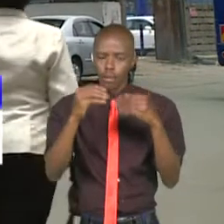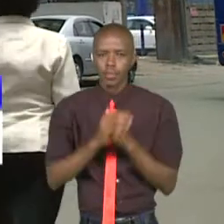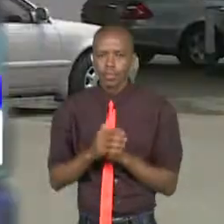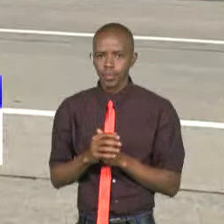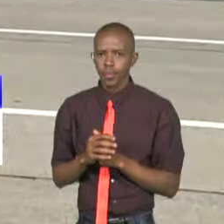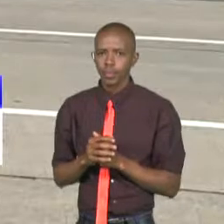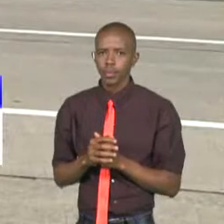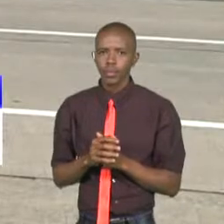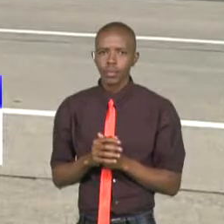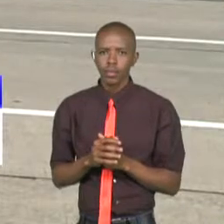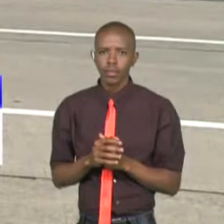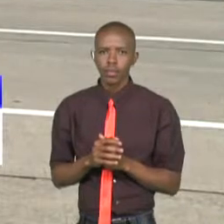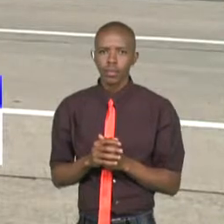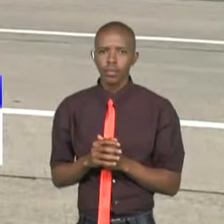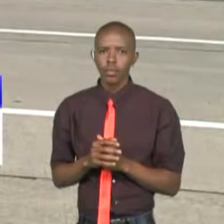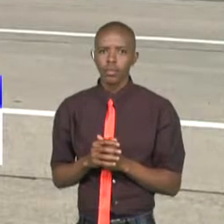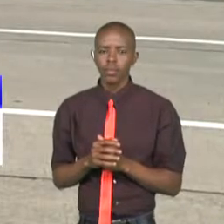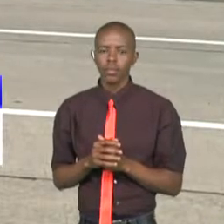ahead.